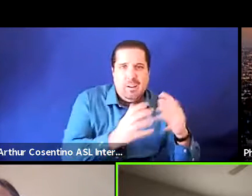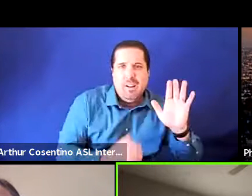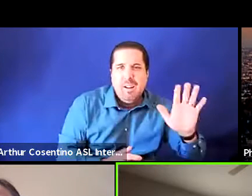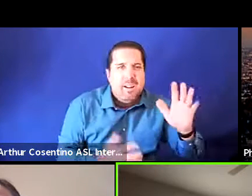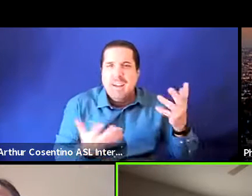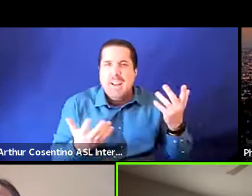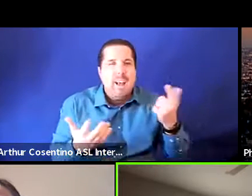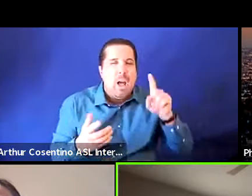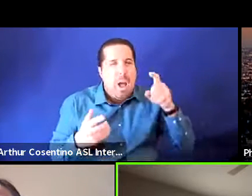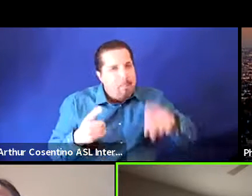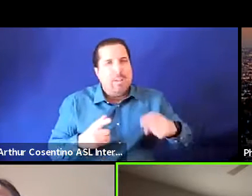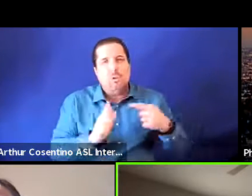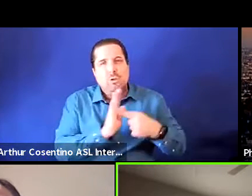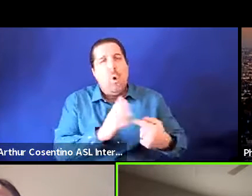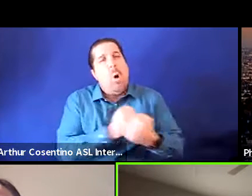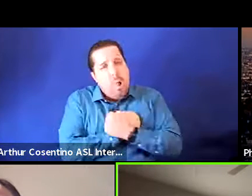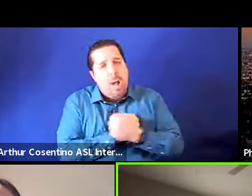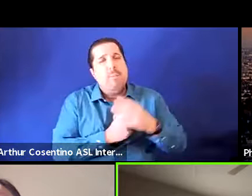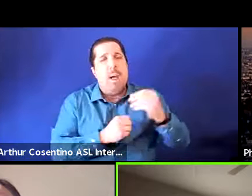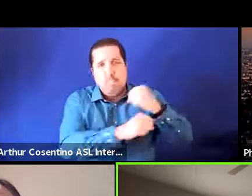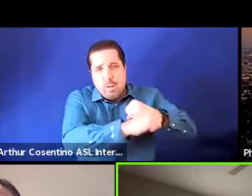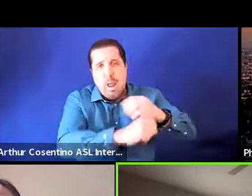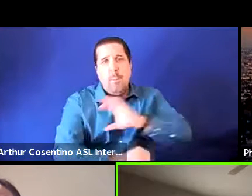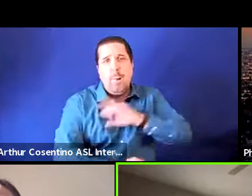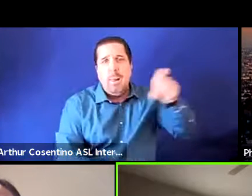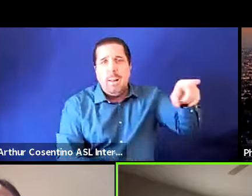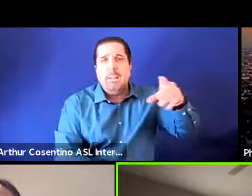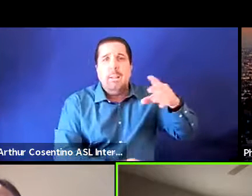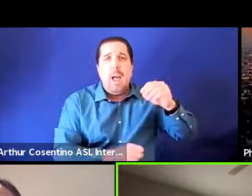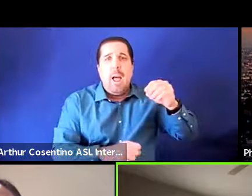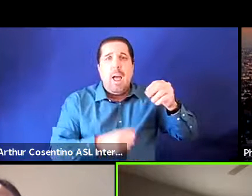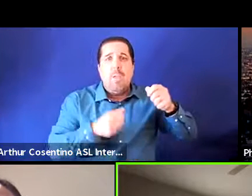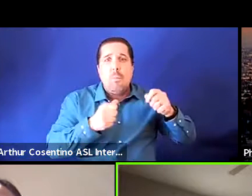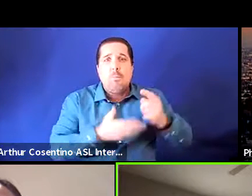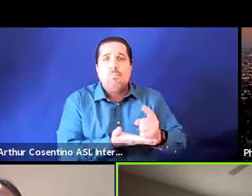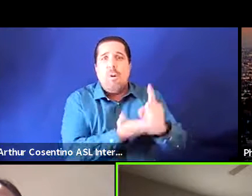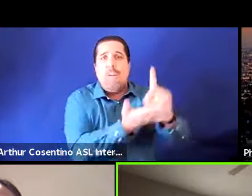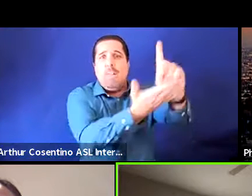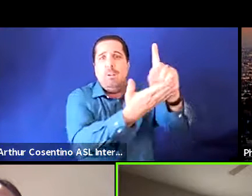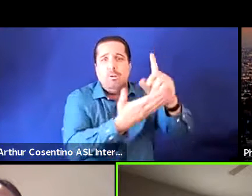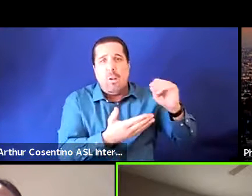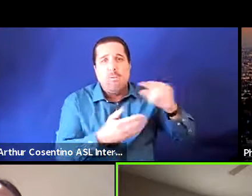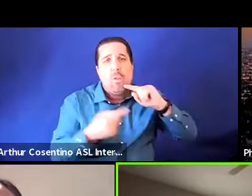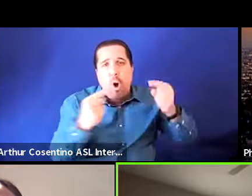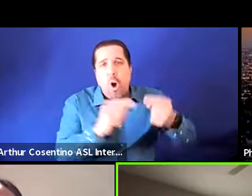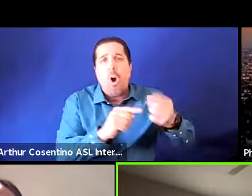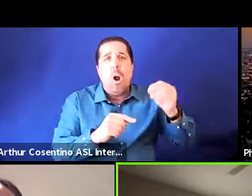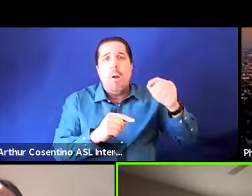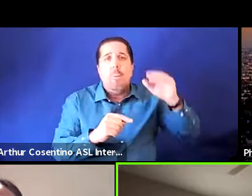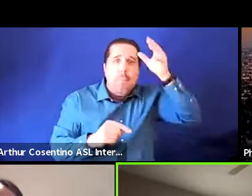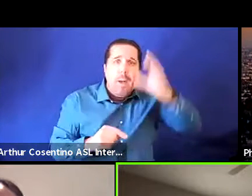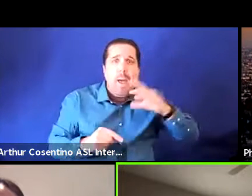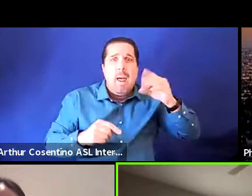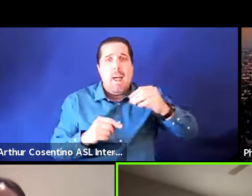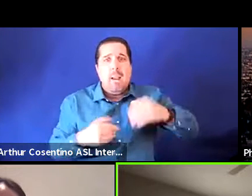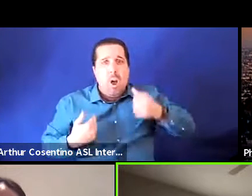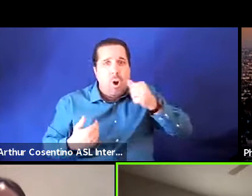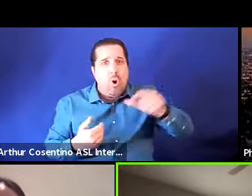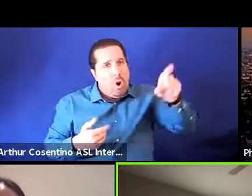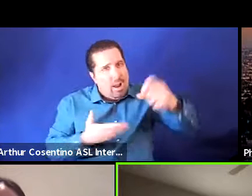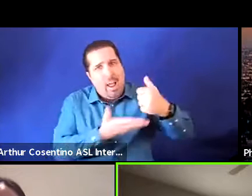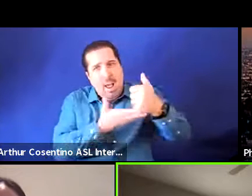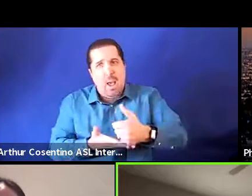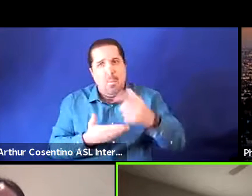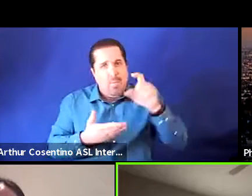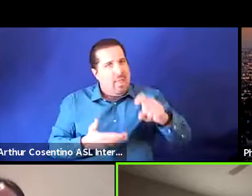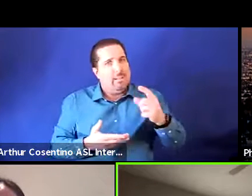still love and protect the police too. And they will privilege these harmers over the harmed than men over Filipinx young girls, because it is the godly